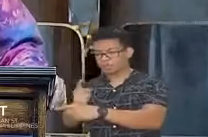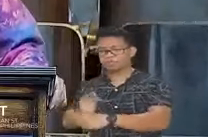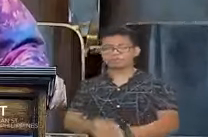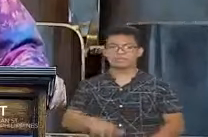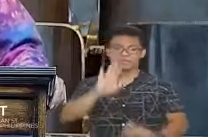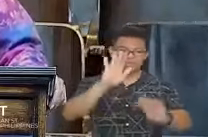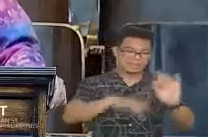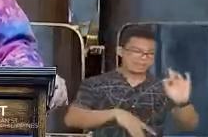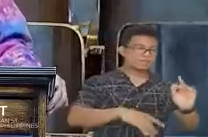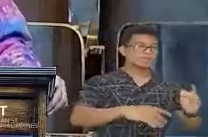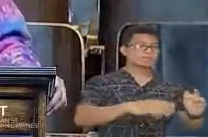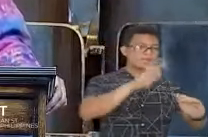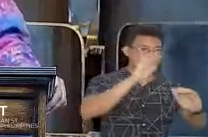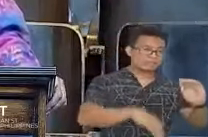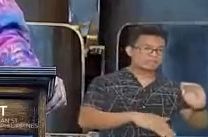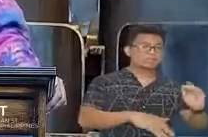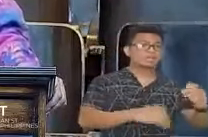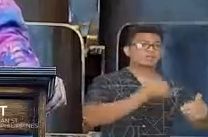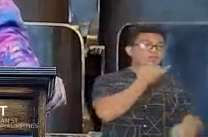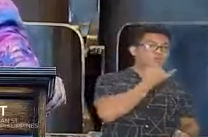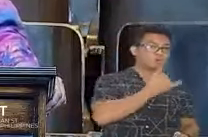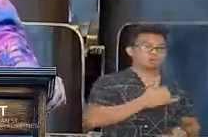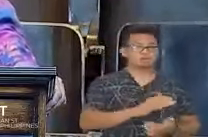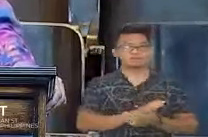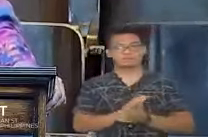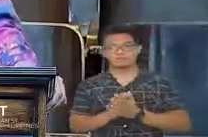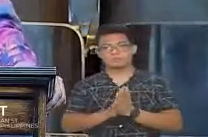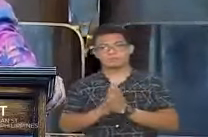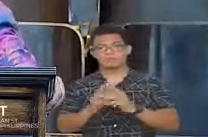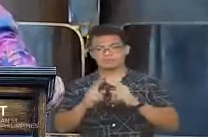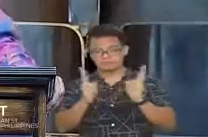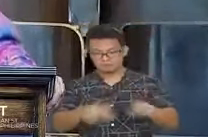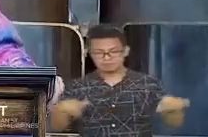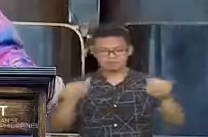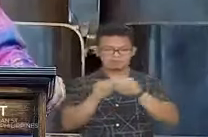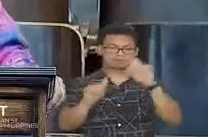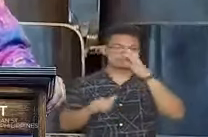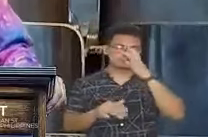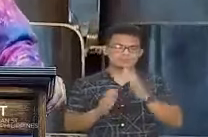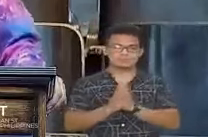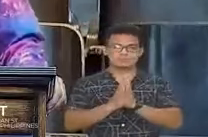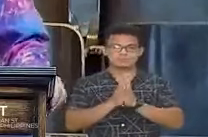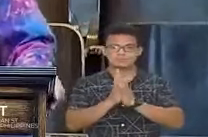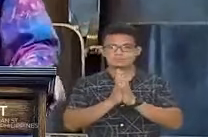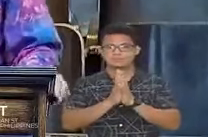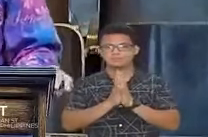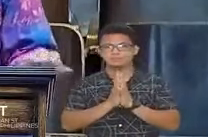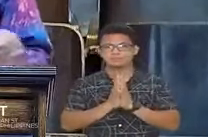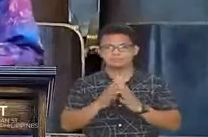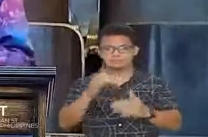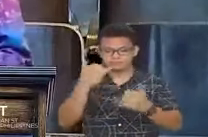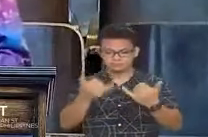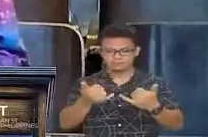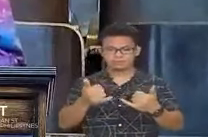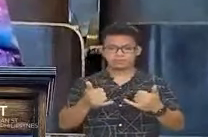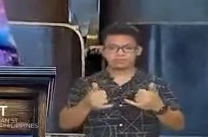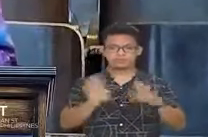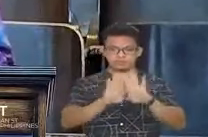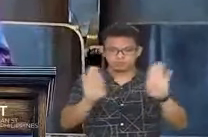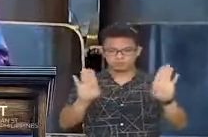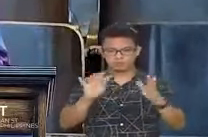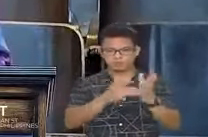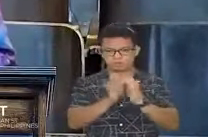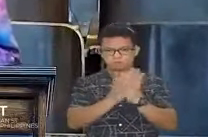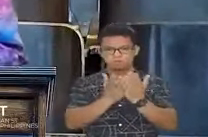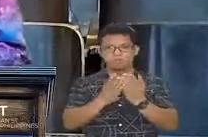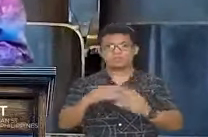The greatest plague. I am glad look with me in Deuteronomy chapter 30. Deuteronomy chapter 30,